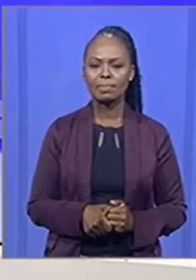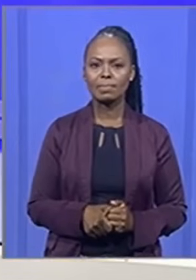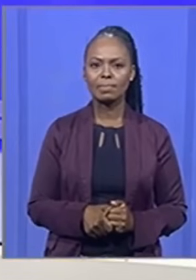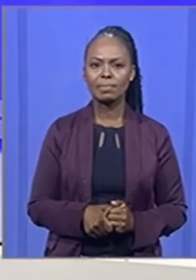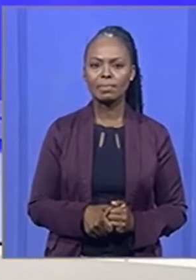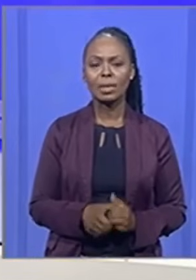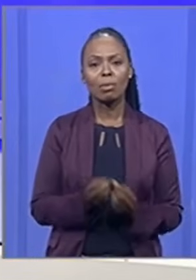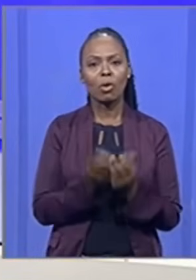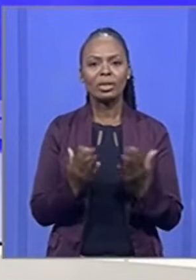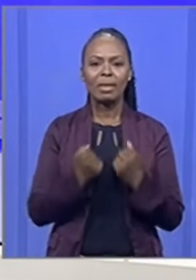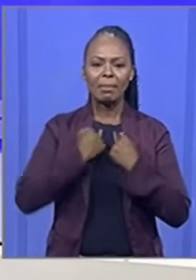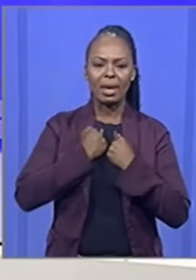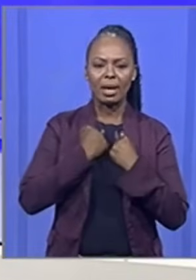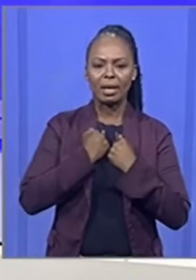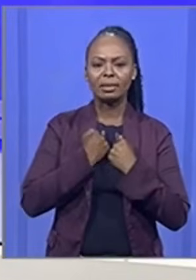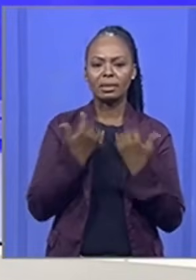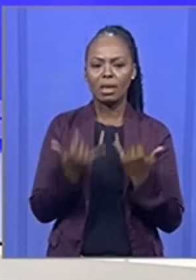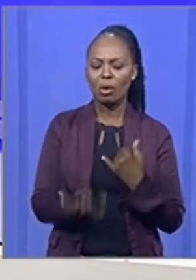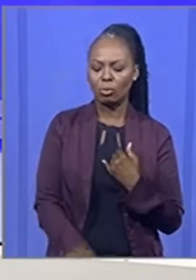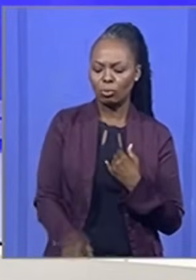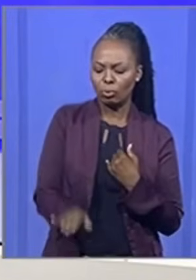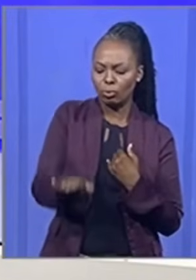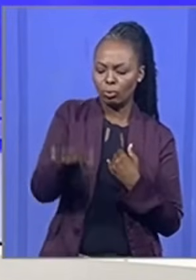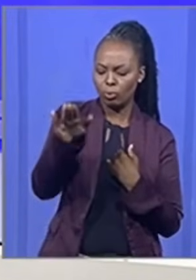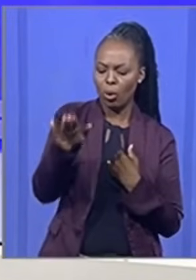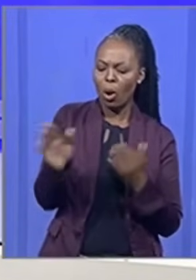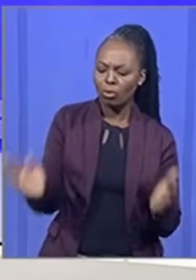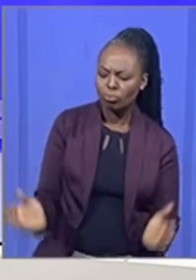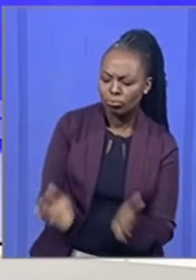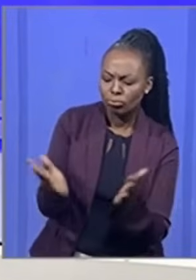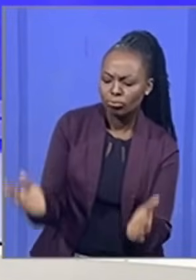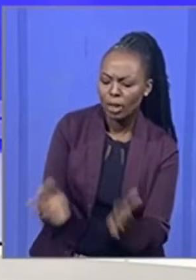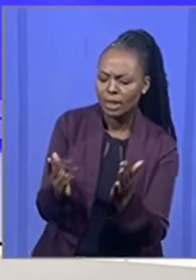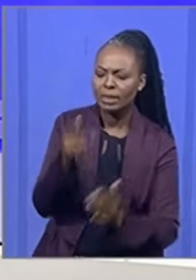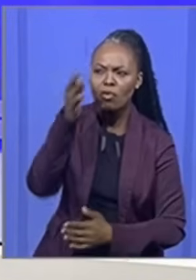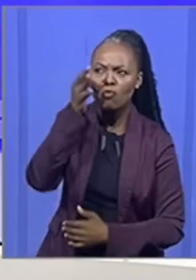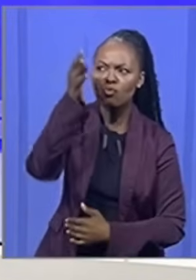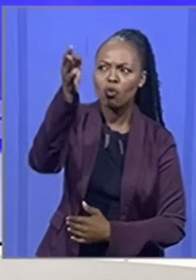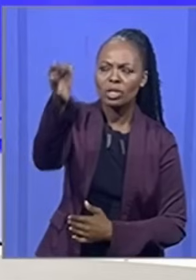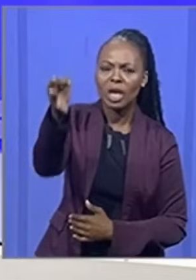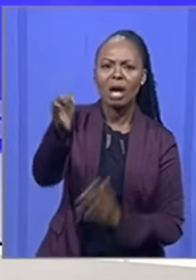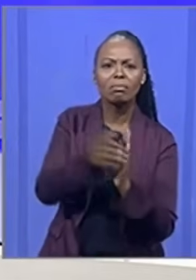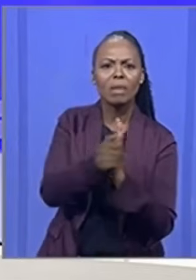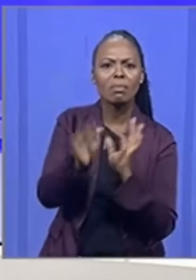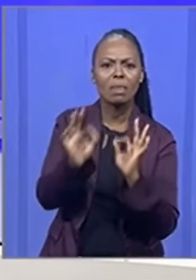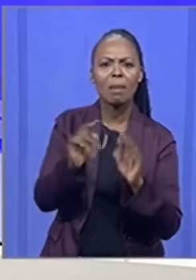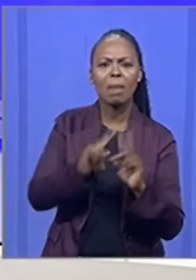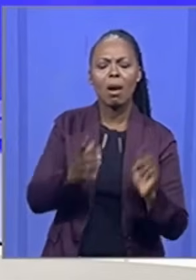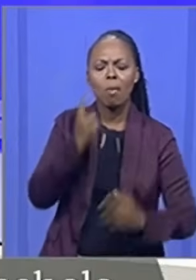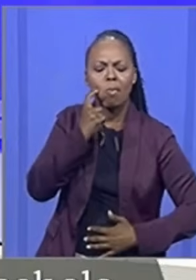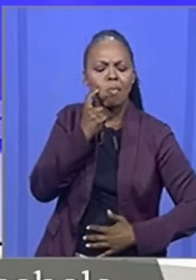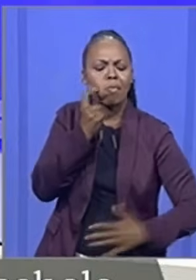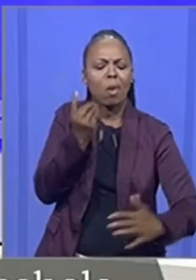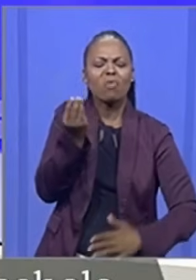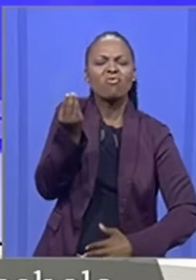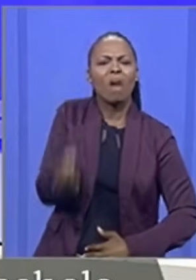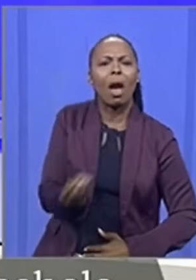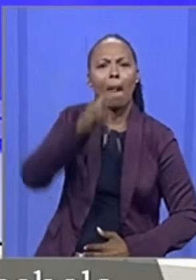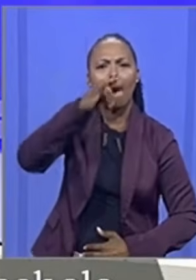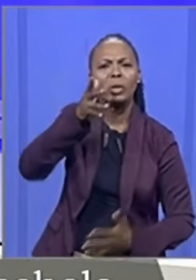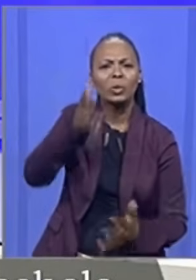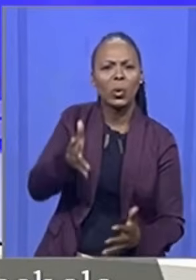Hangata batswadi ba hodisa bana ba bona ka tshepo ya hore ba tla atleha bophelong empa ba qetele ba iphumana ba ima ba sa le banyane dilemong. Mme